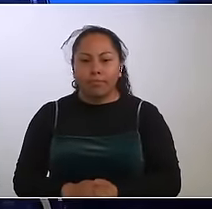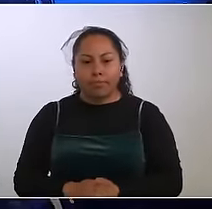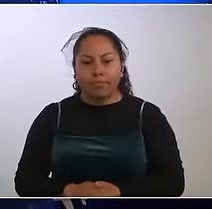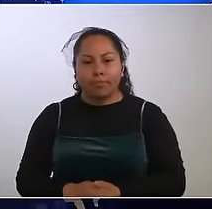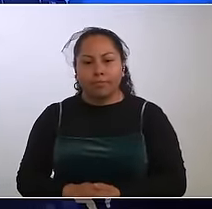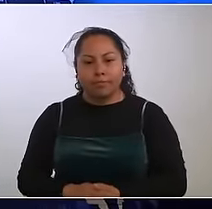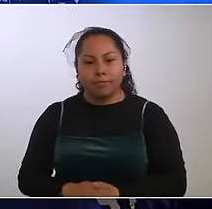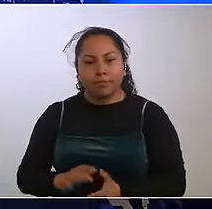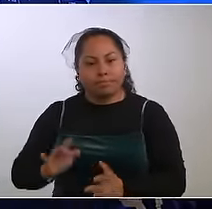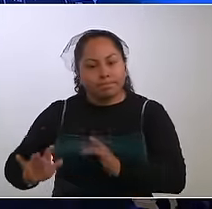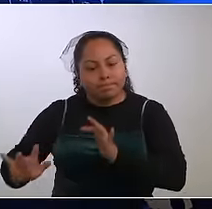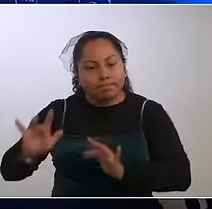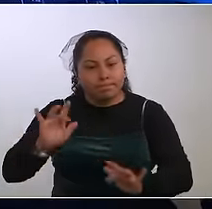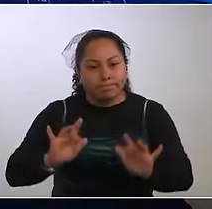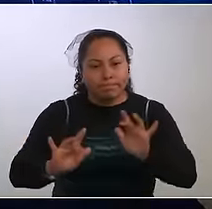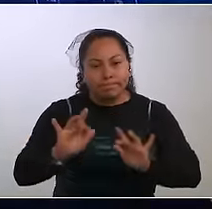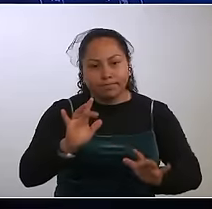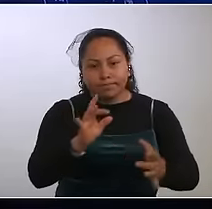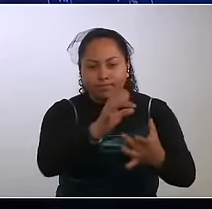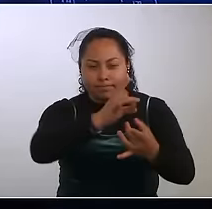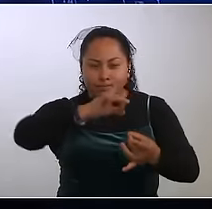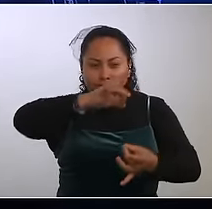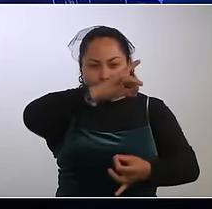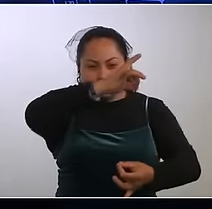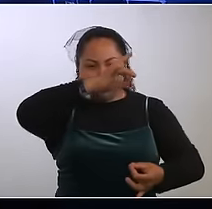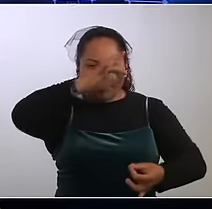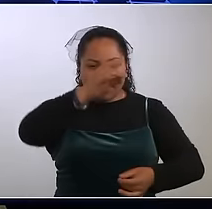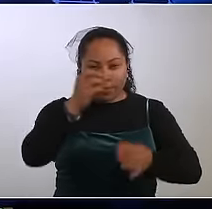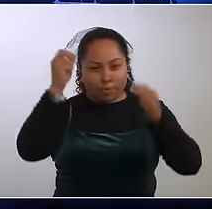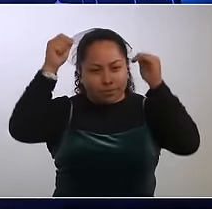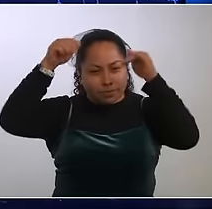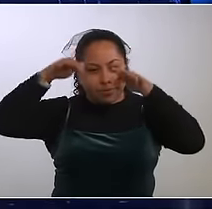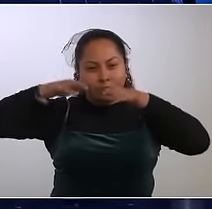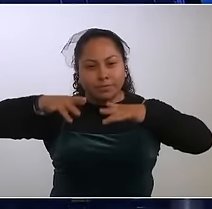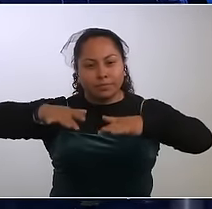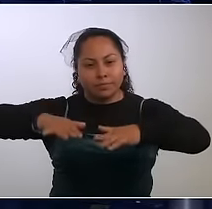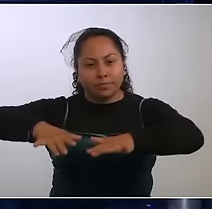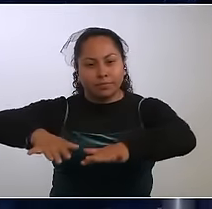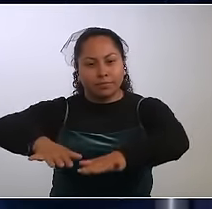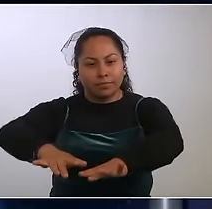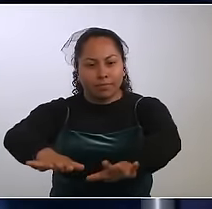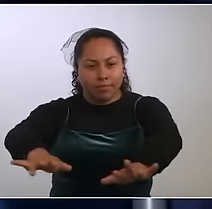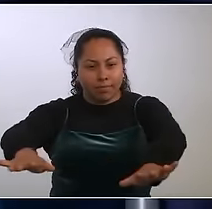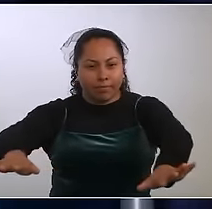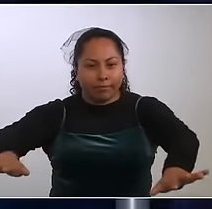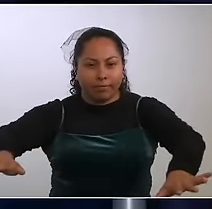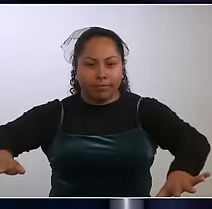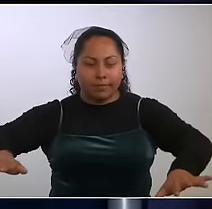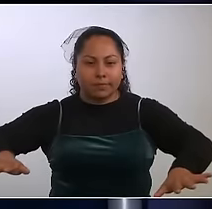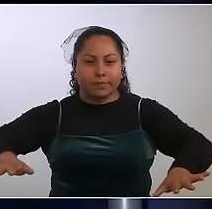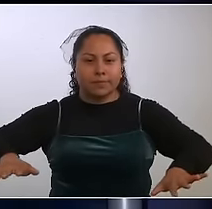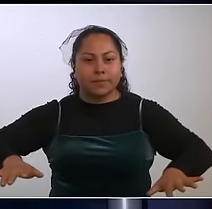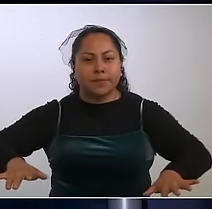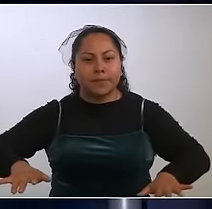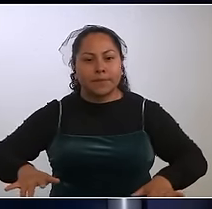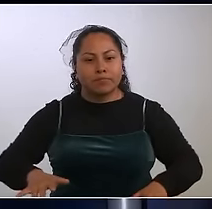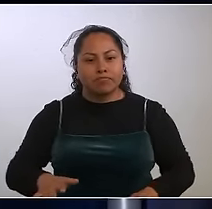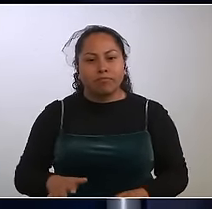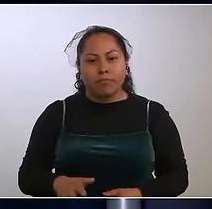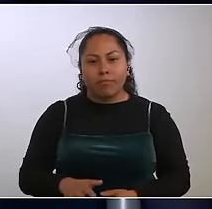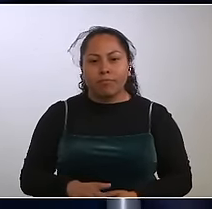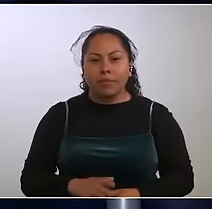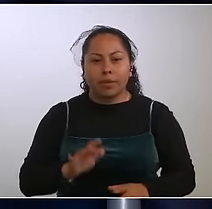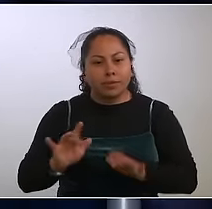Ghost in the entire Apostolic Assembly of the Holy Spirit. We're going to see a movement of the Holy Spirit